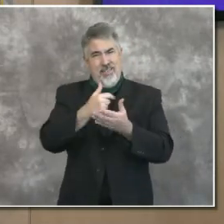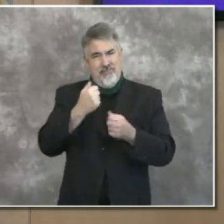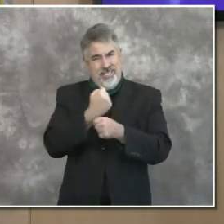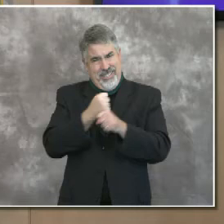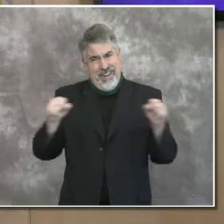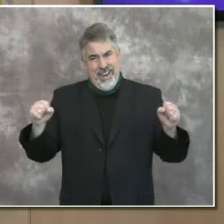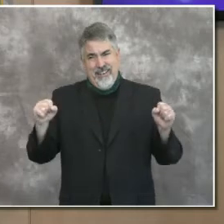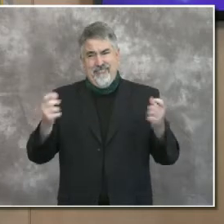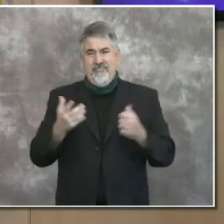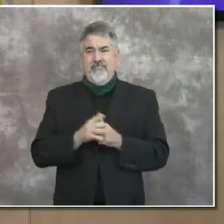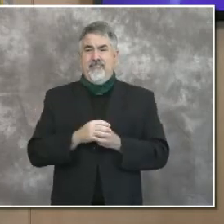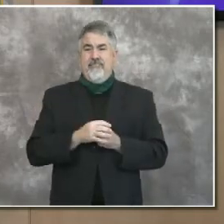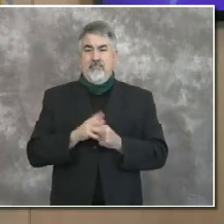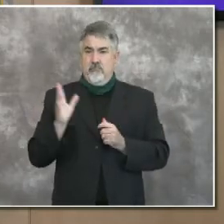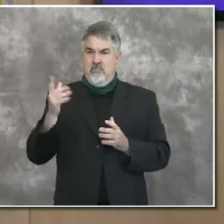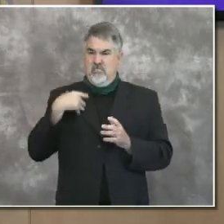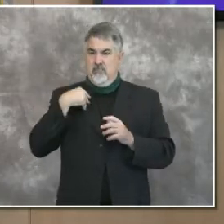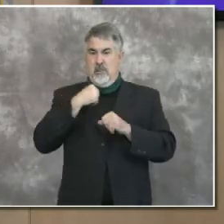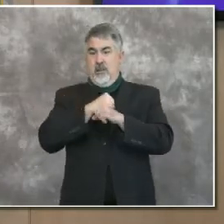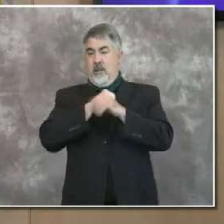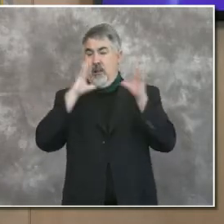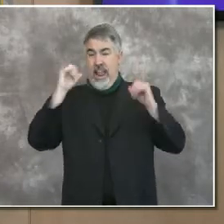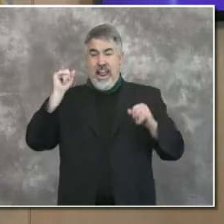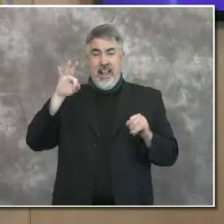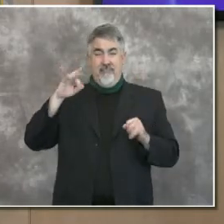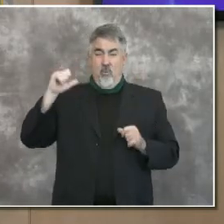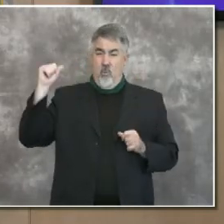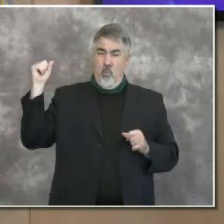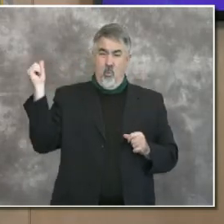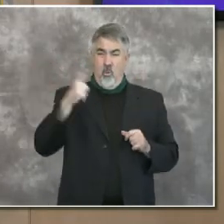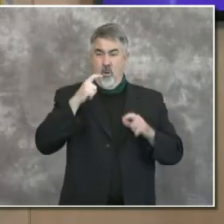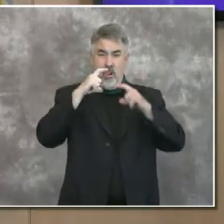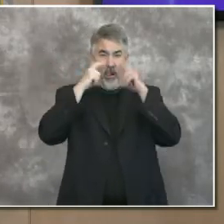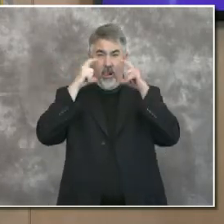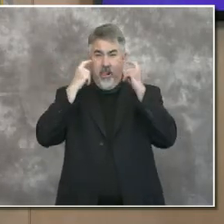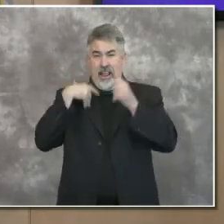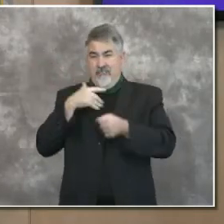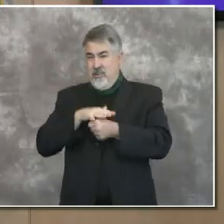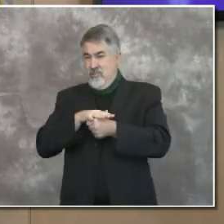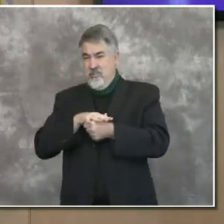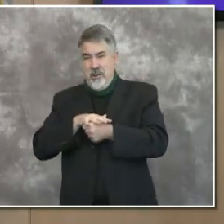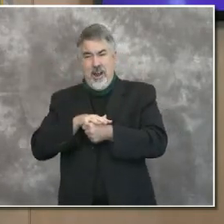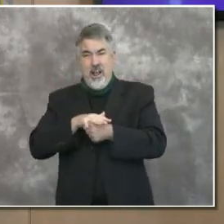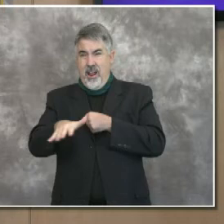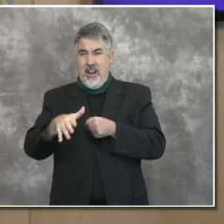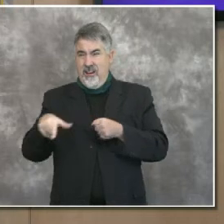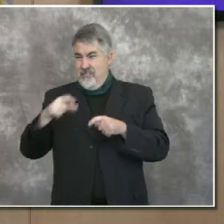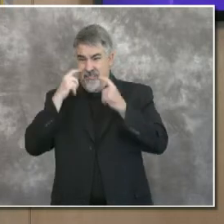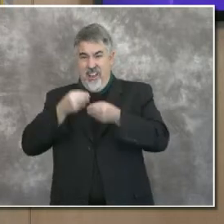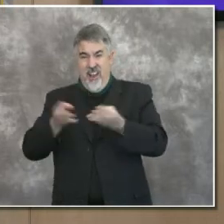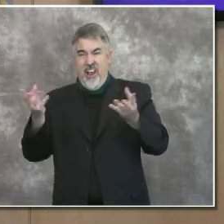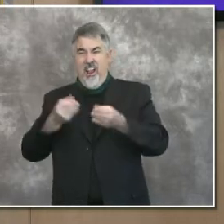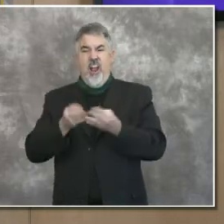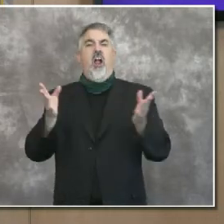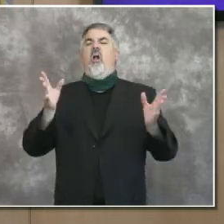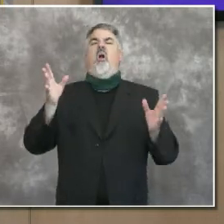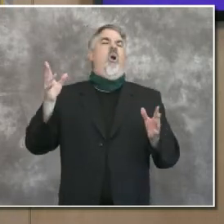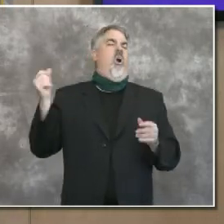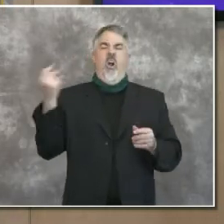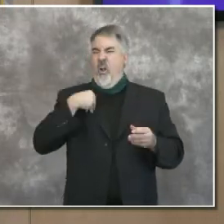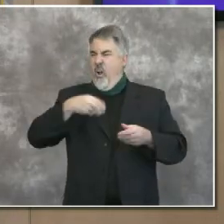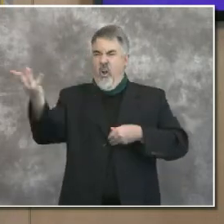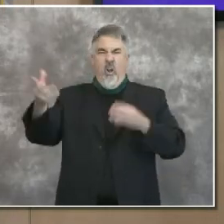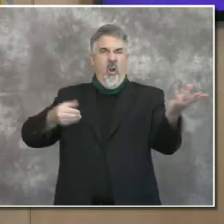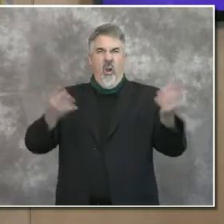available, and I knew that it would help you, in love, I would wear a dirty sock in order